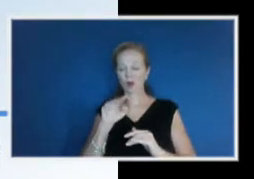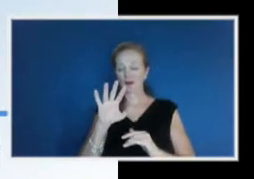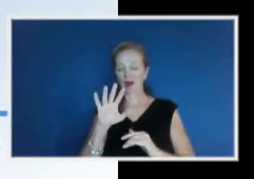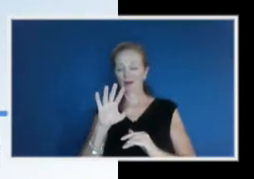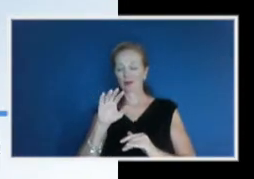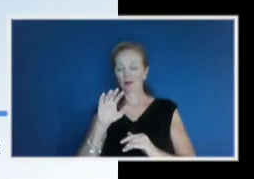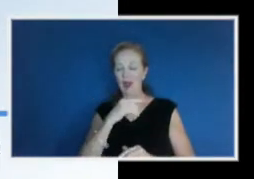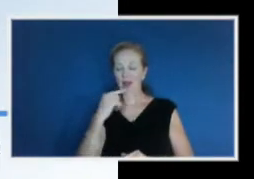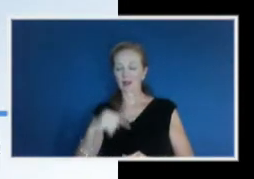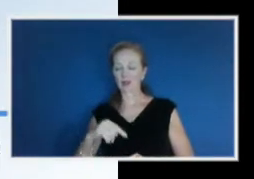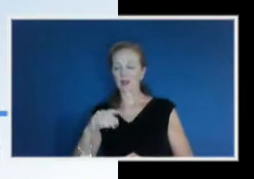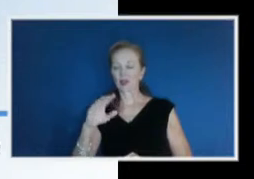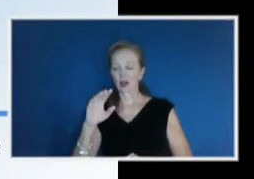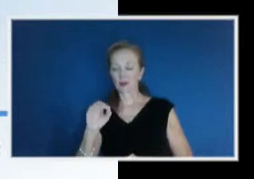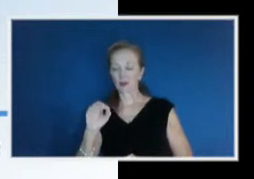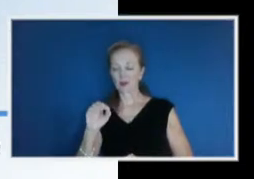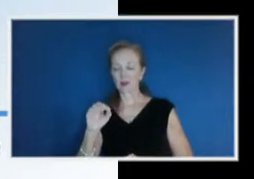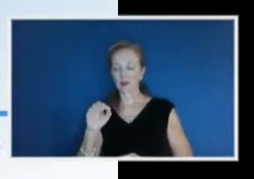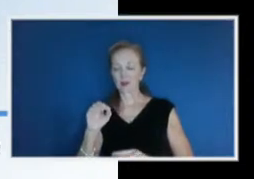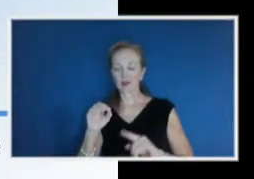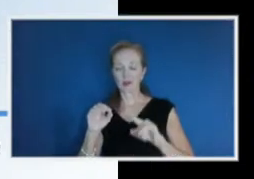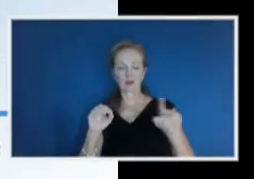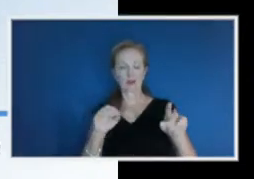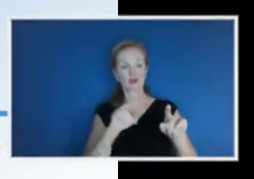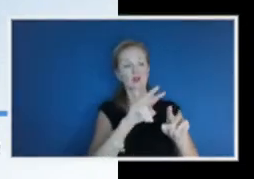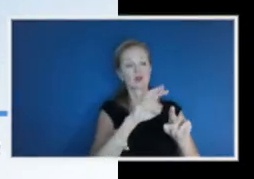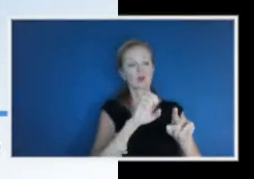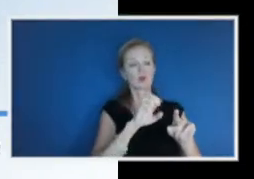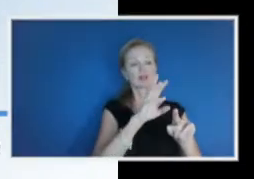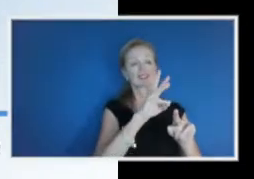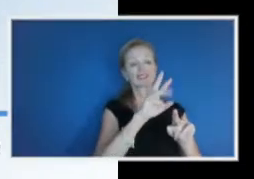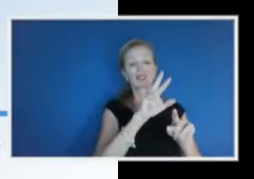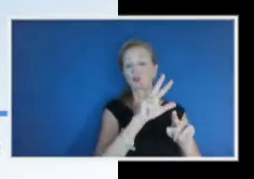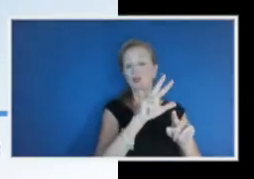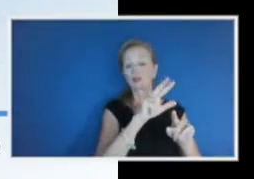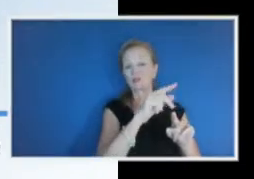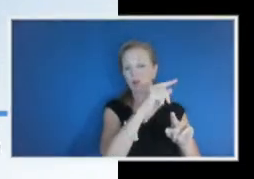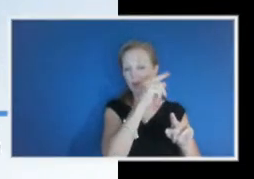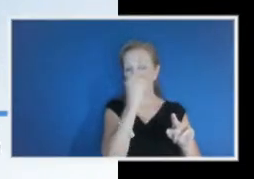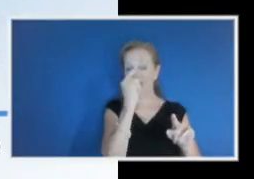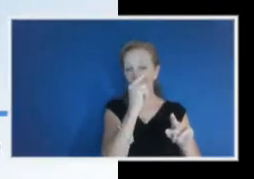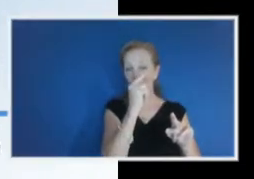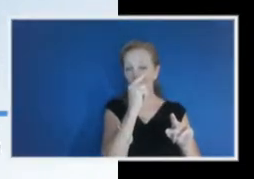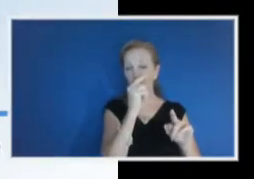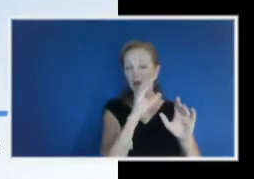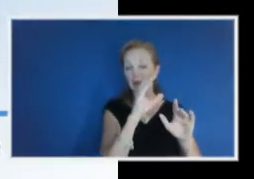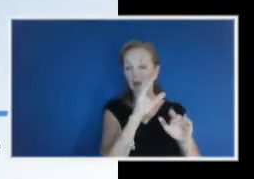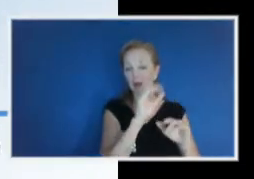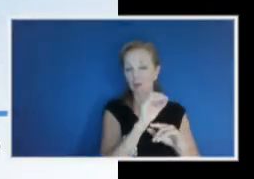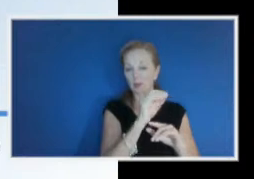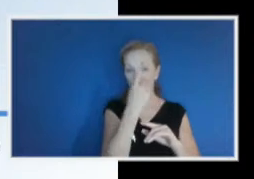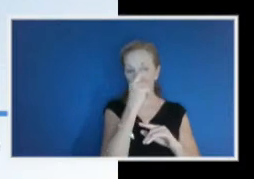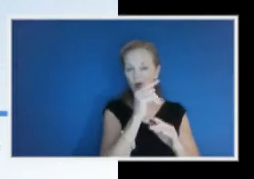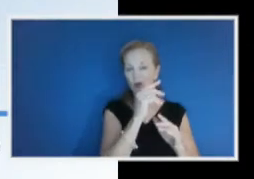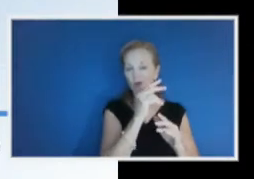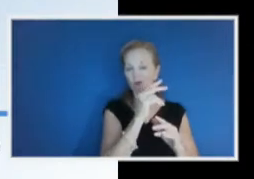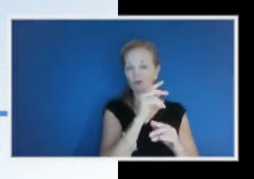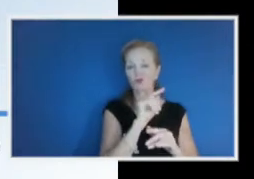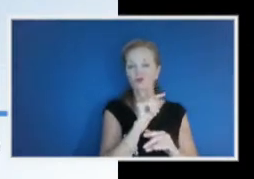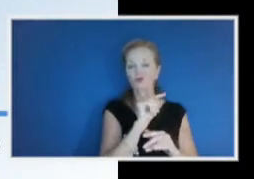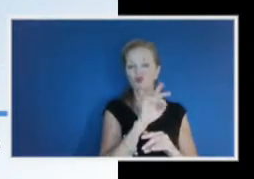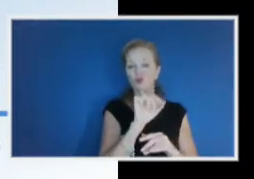was heavy civil construction, to 263 for black firms in trucking. So what you can take from that is